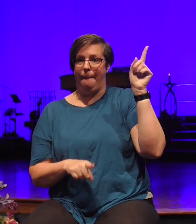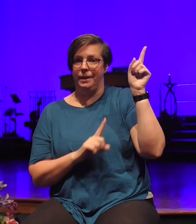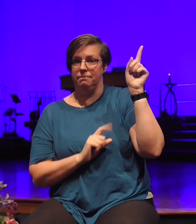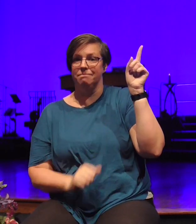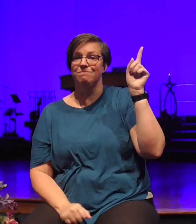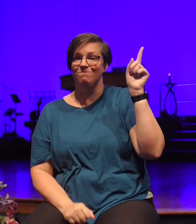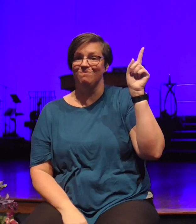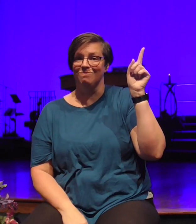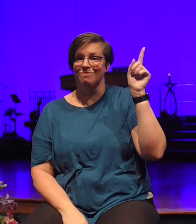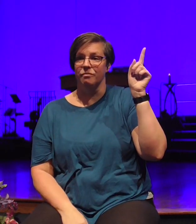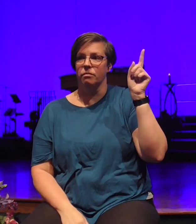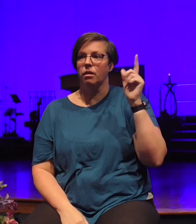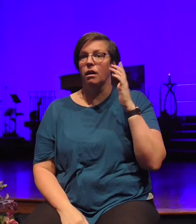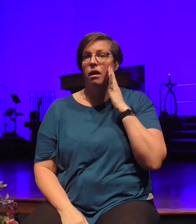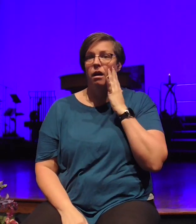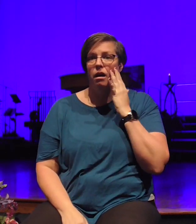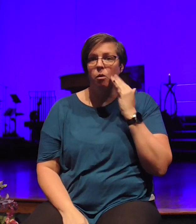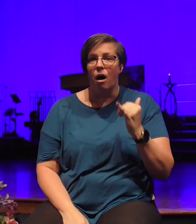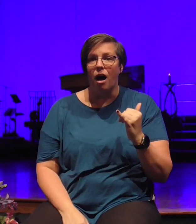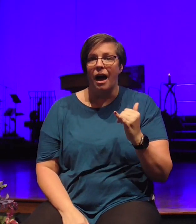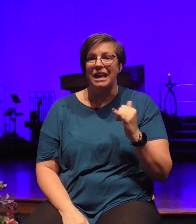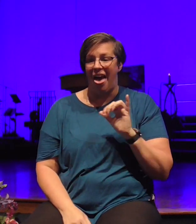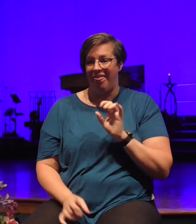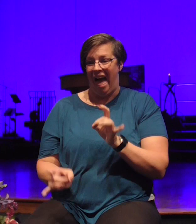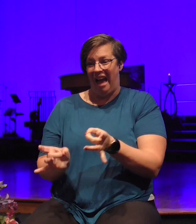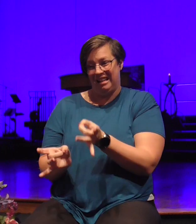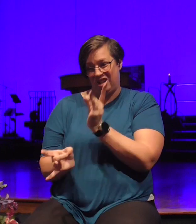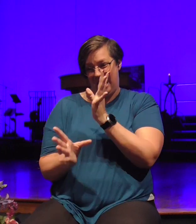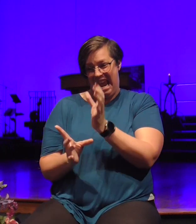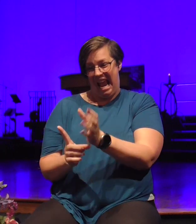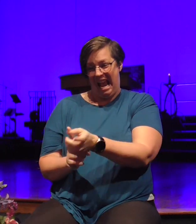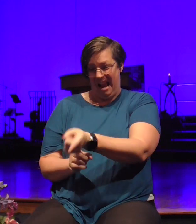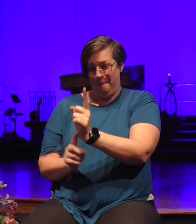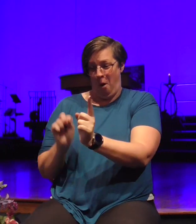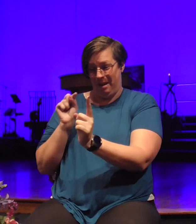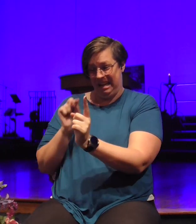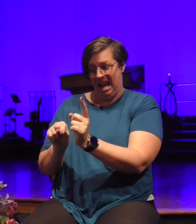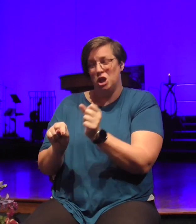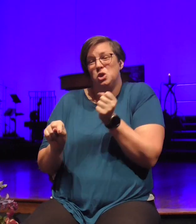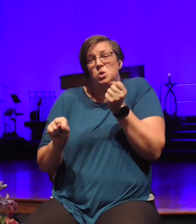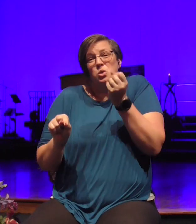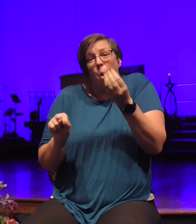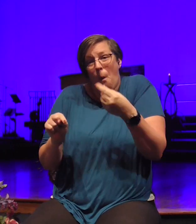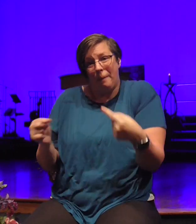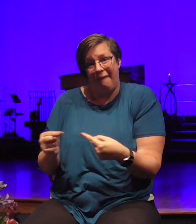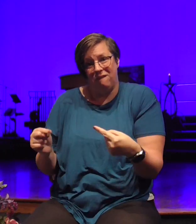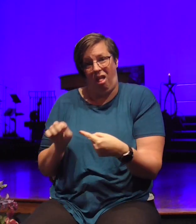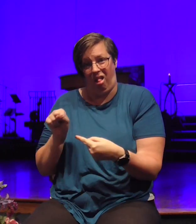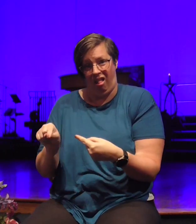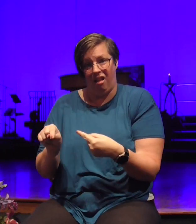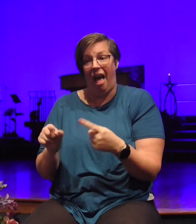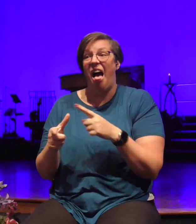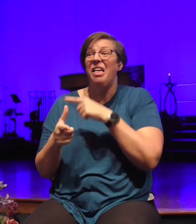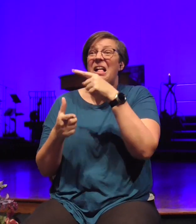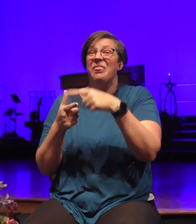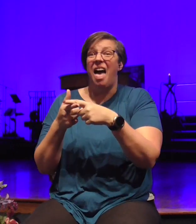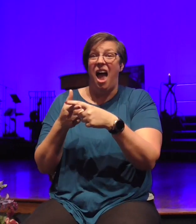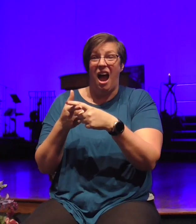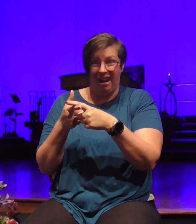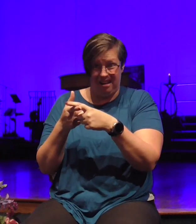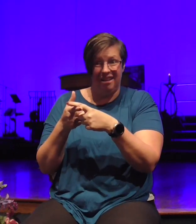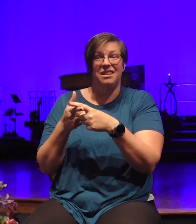because the trauma that we experienced is so painful. And then to top that off, the trauma